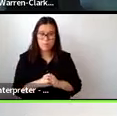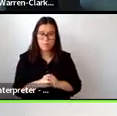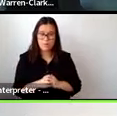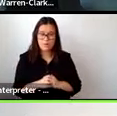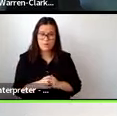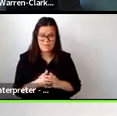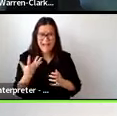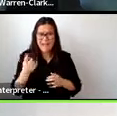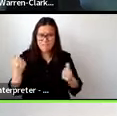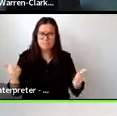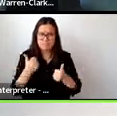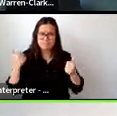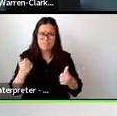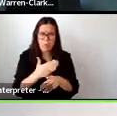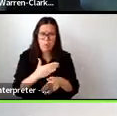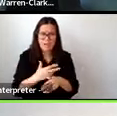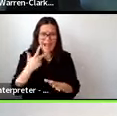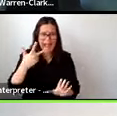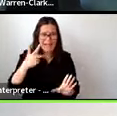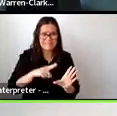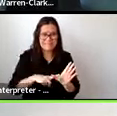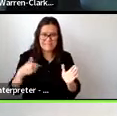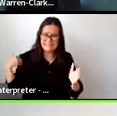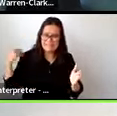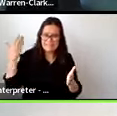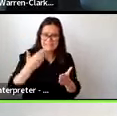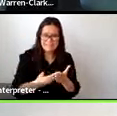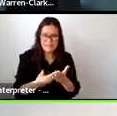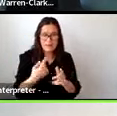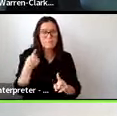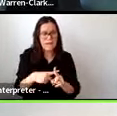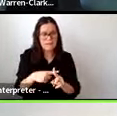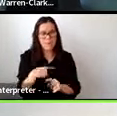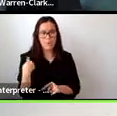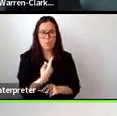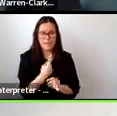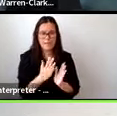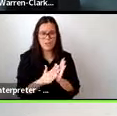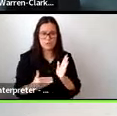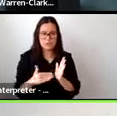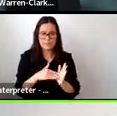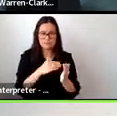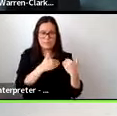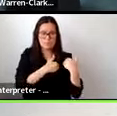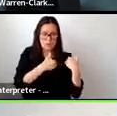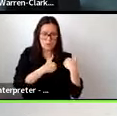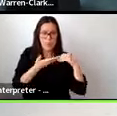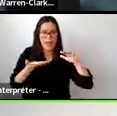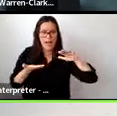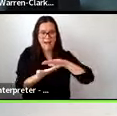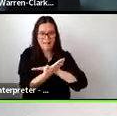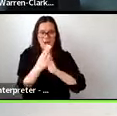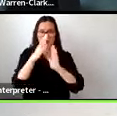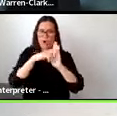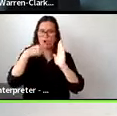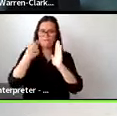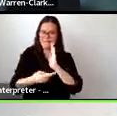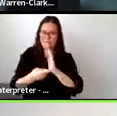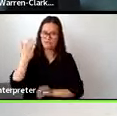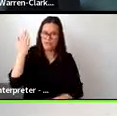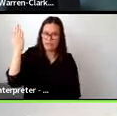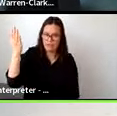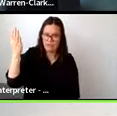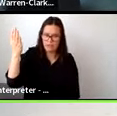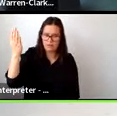we've ratified and been reporting to the Convention for the Rights of Persons with Disabilities